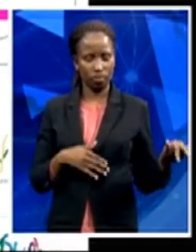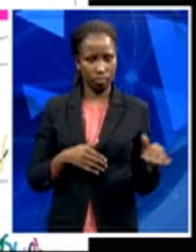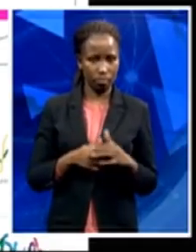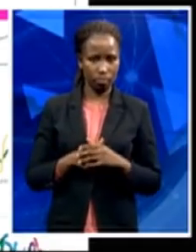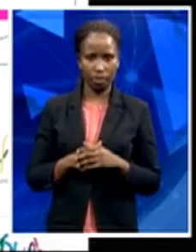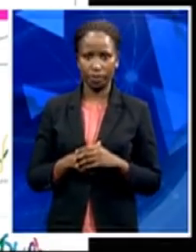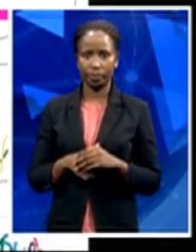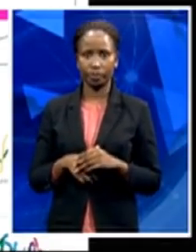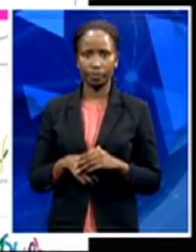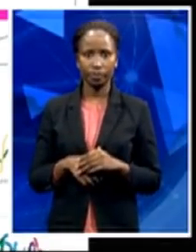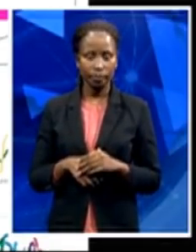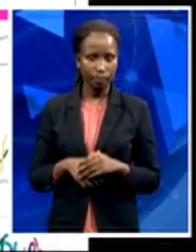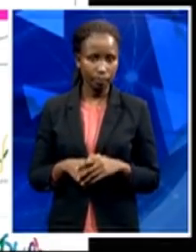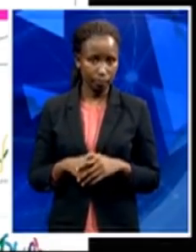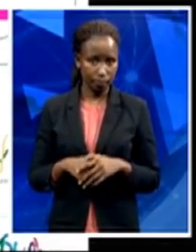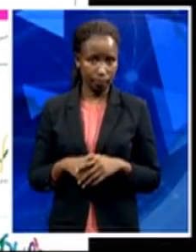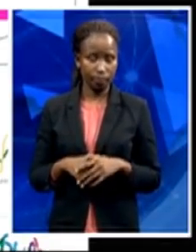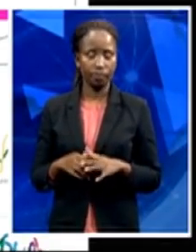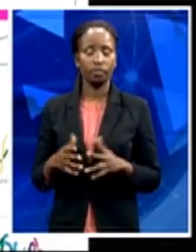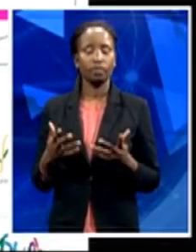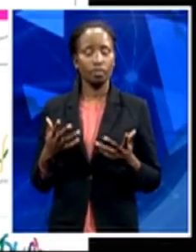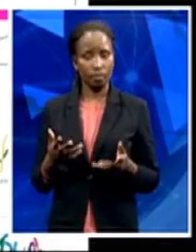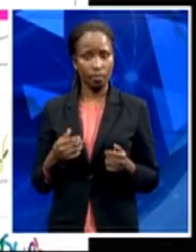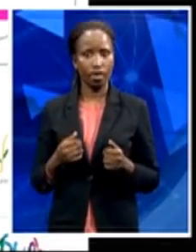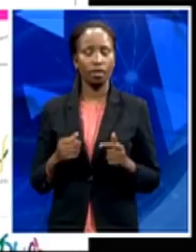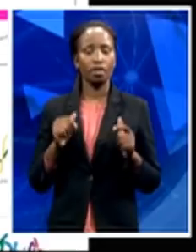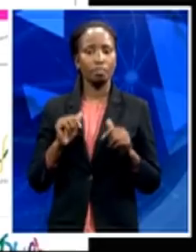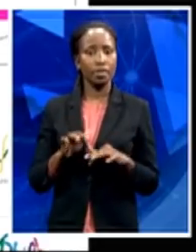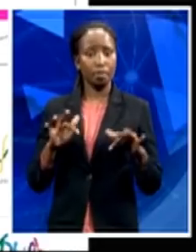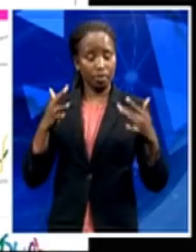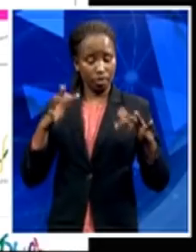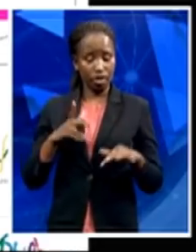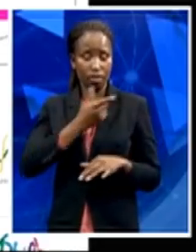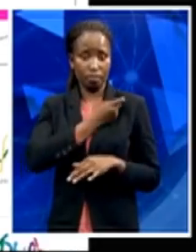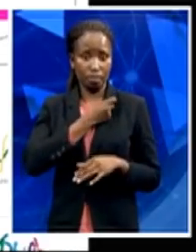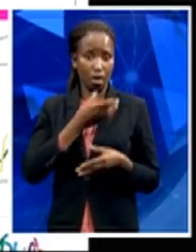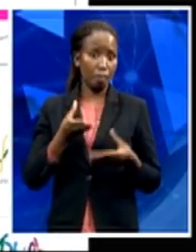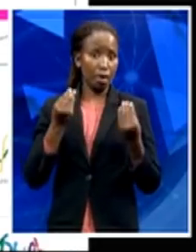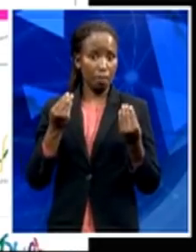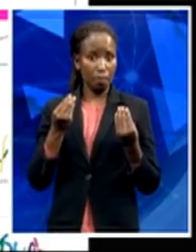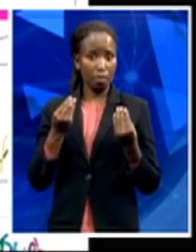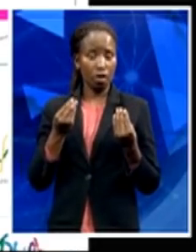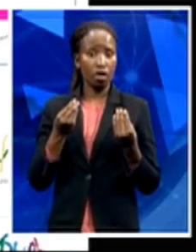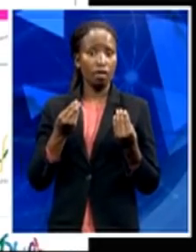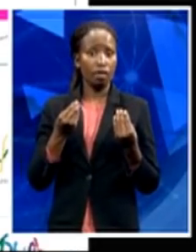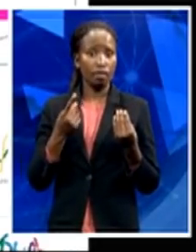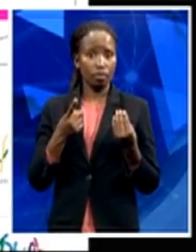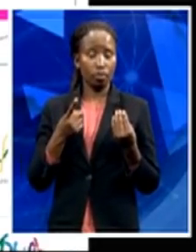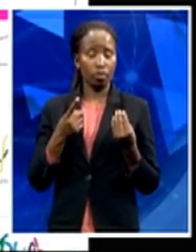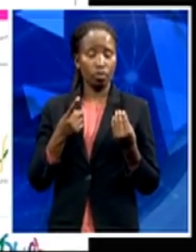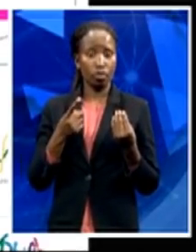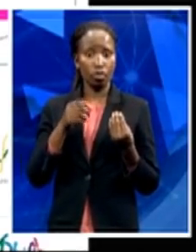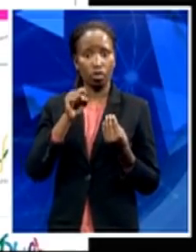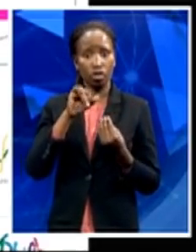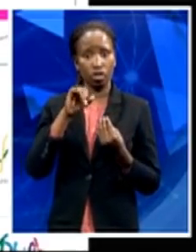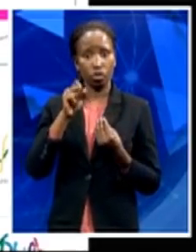In terms of the people that have been vaccinated through the Sisonke vaccination program, being healthcare workers, we have got